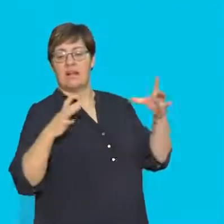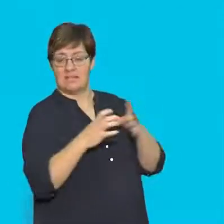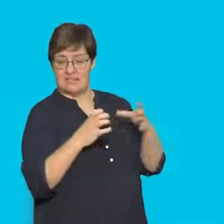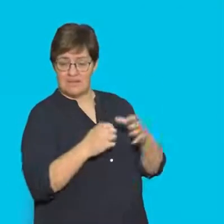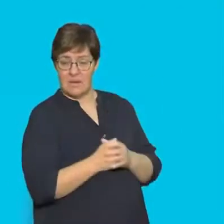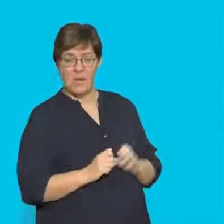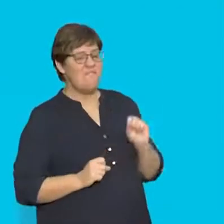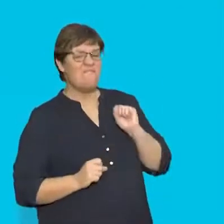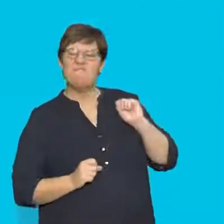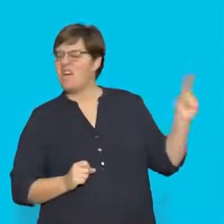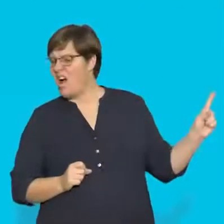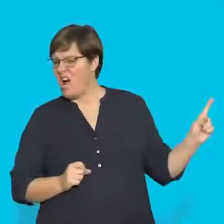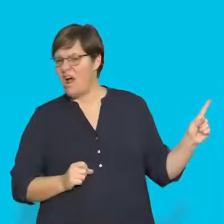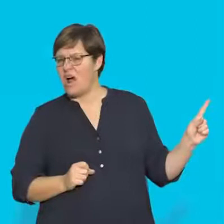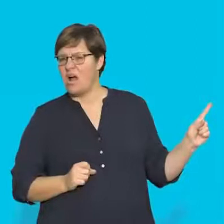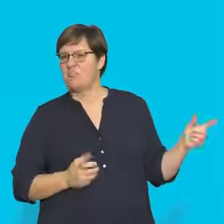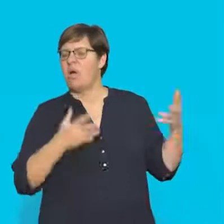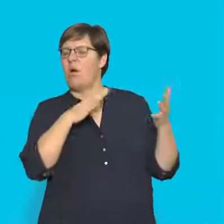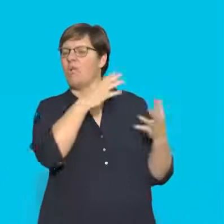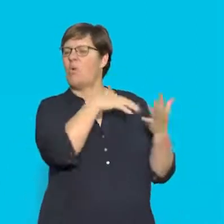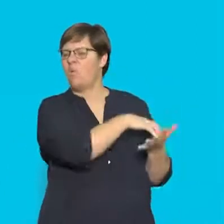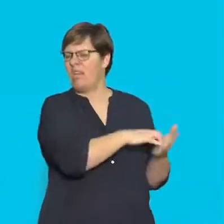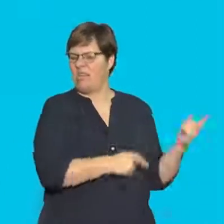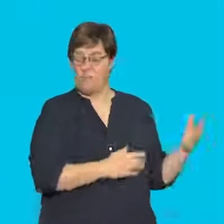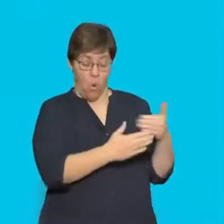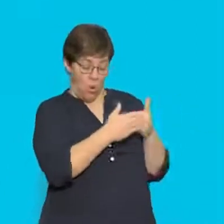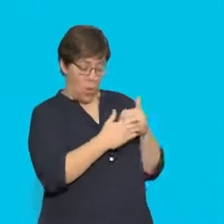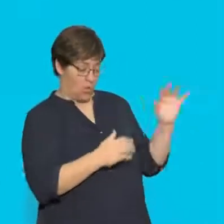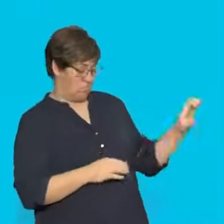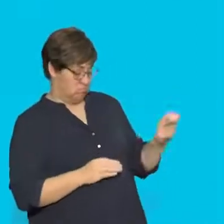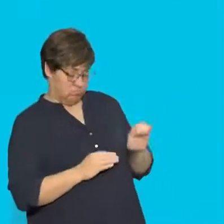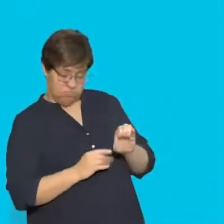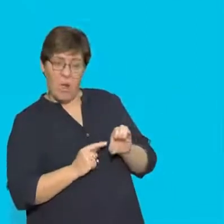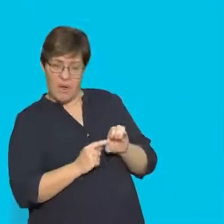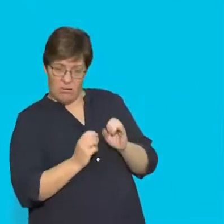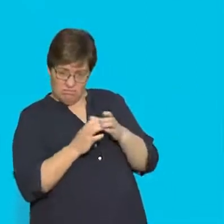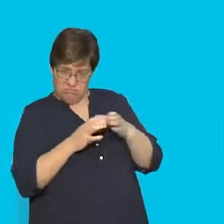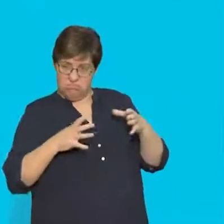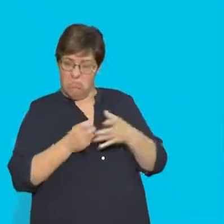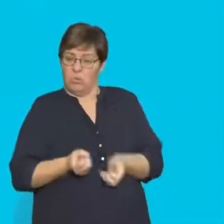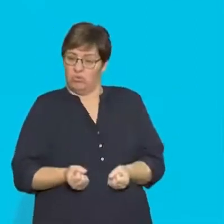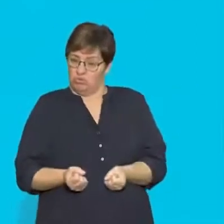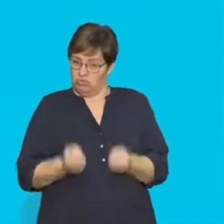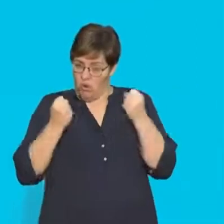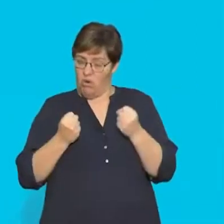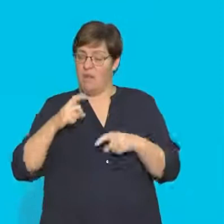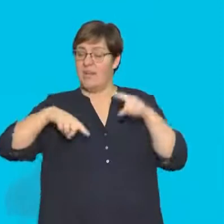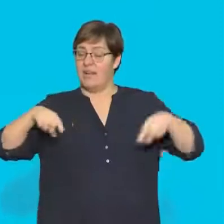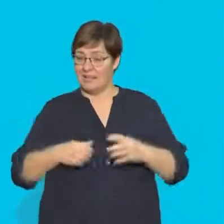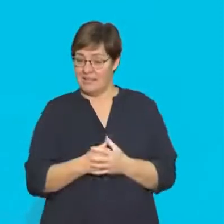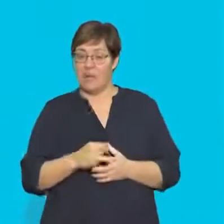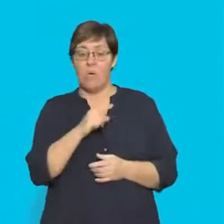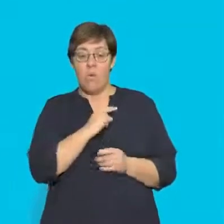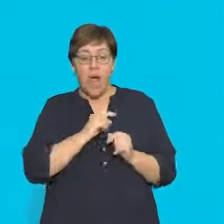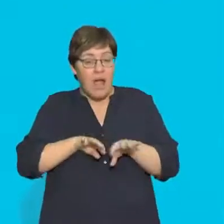far away, the magnetic flux is low. As it comes closer, the magnetic flux is getting bigger because there are field